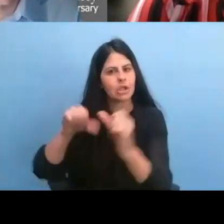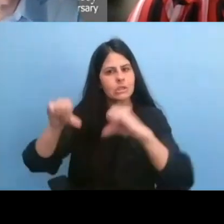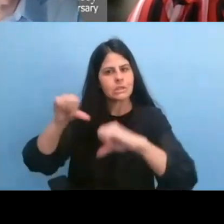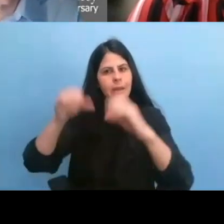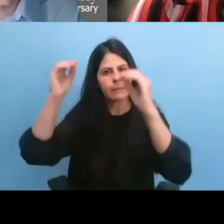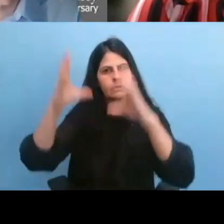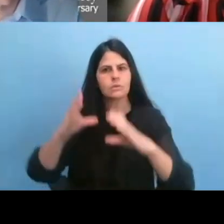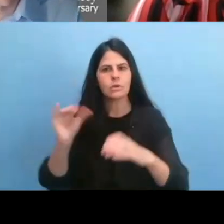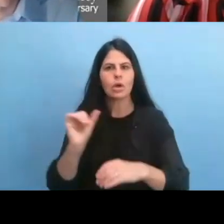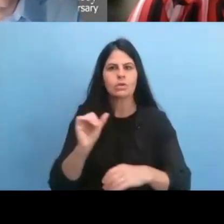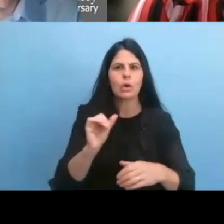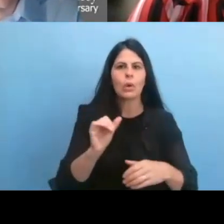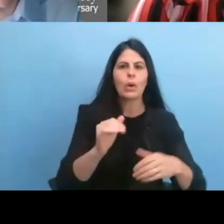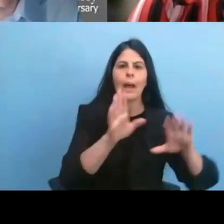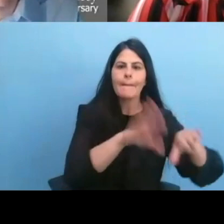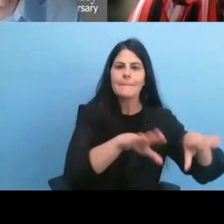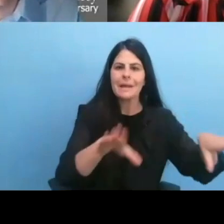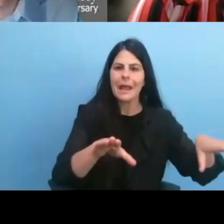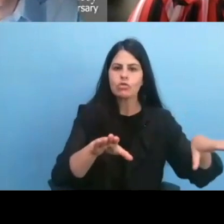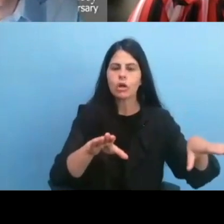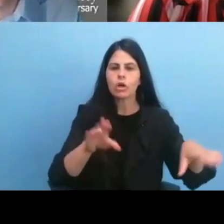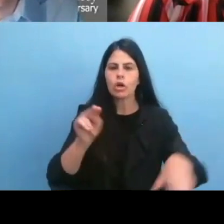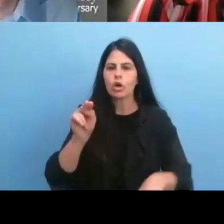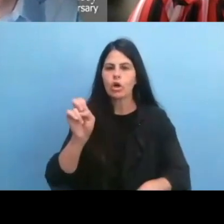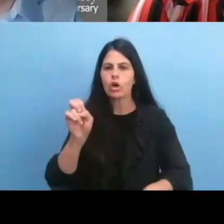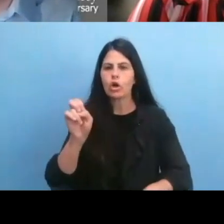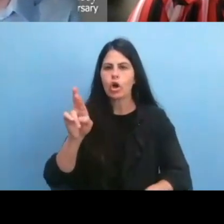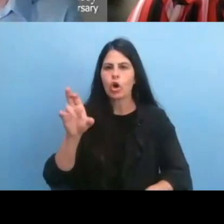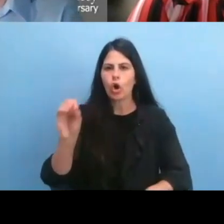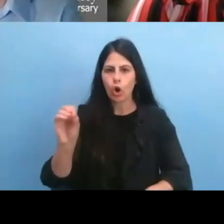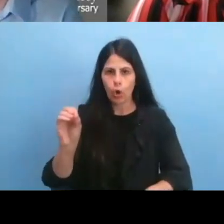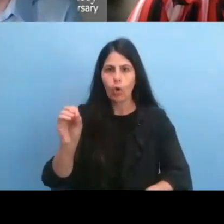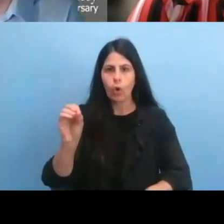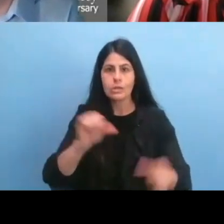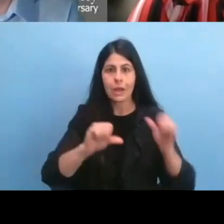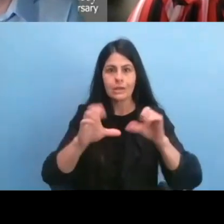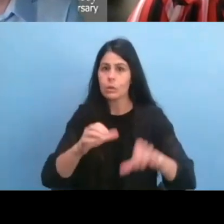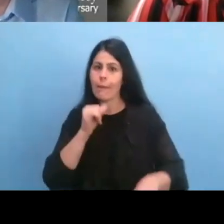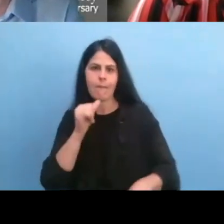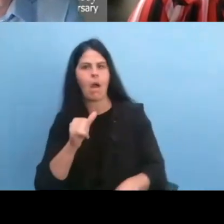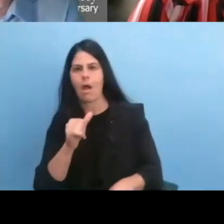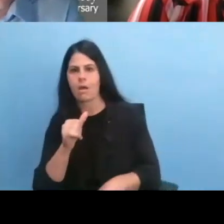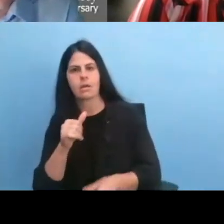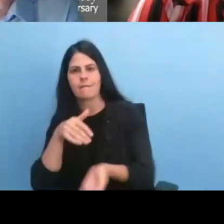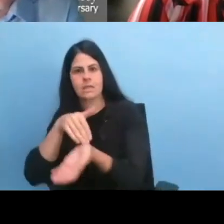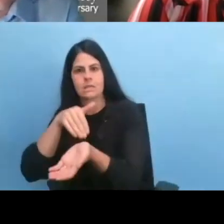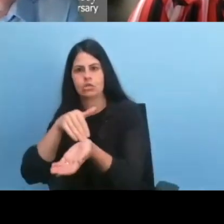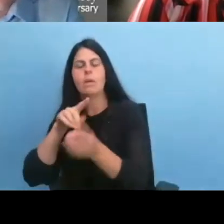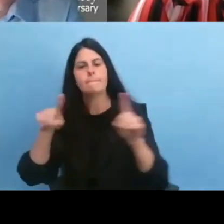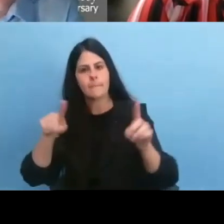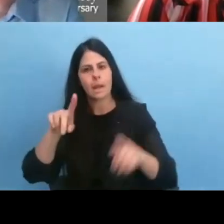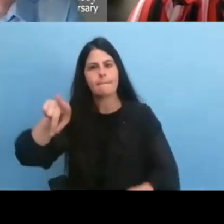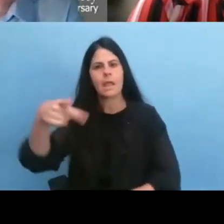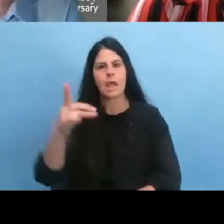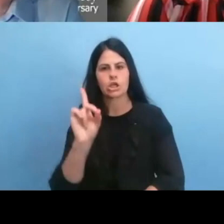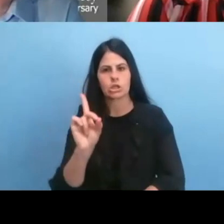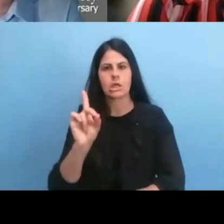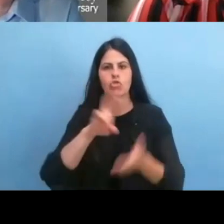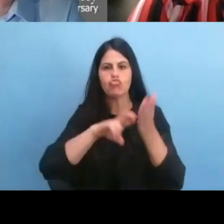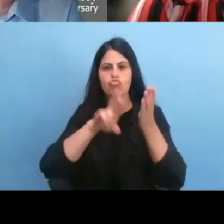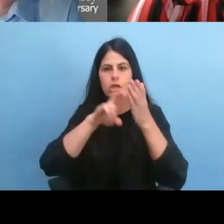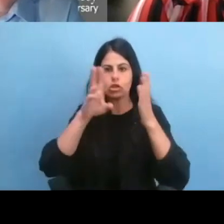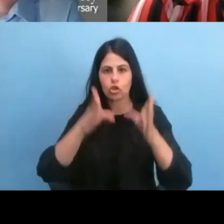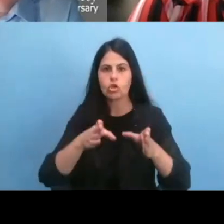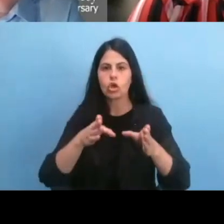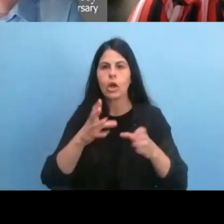pediatric neuropsychologist. So not a physician, but a PhD researcher and